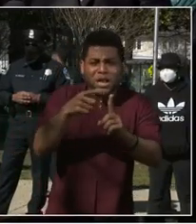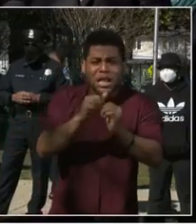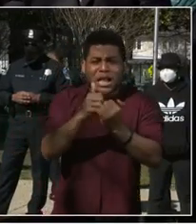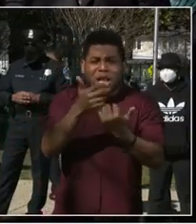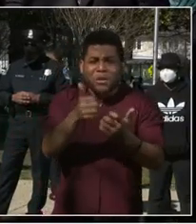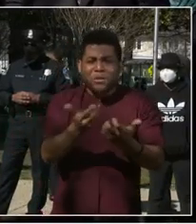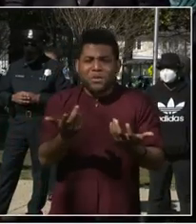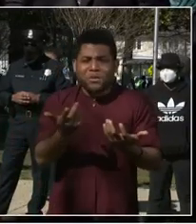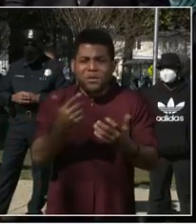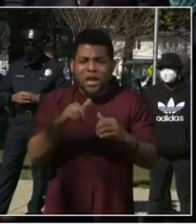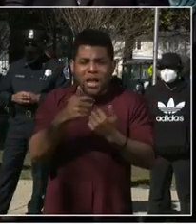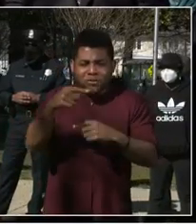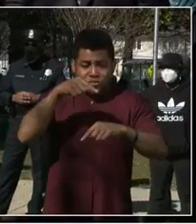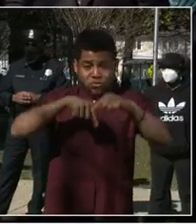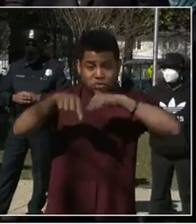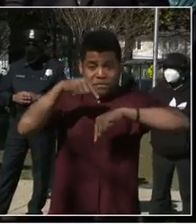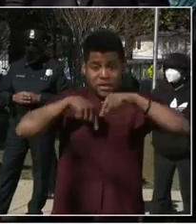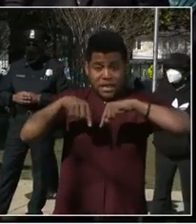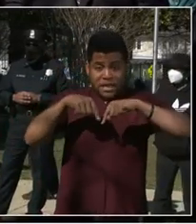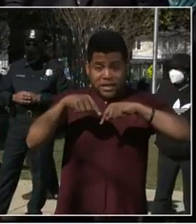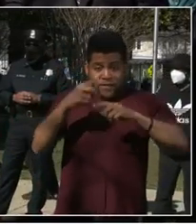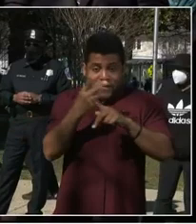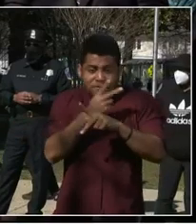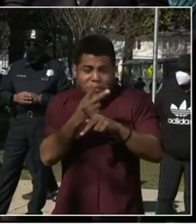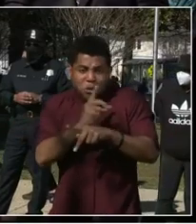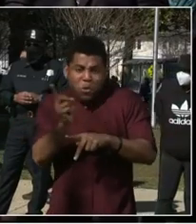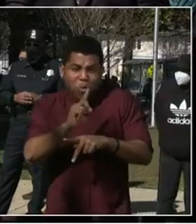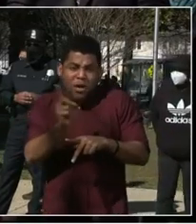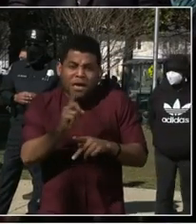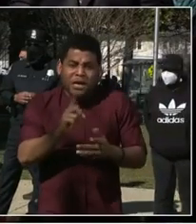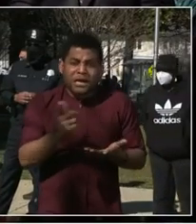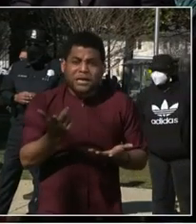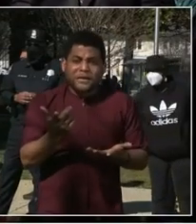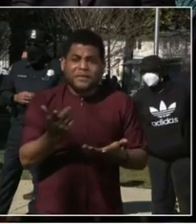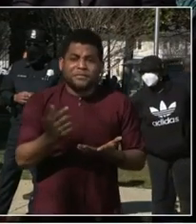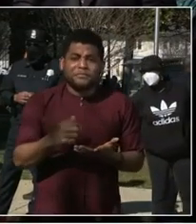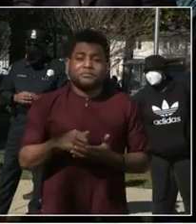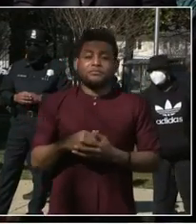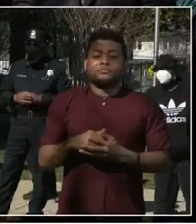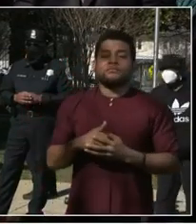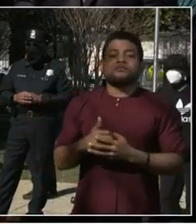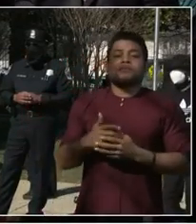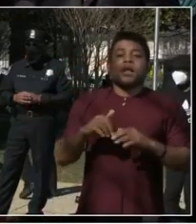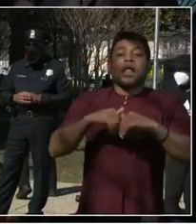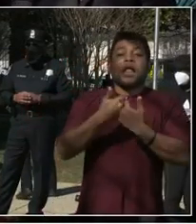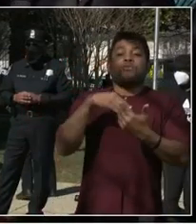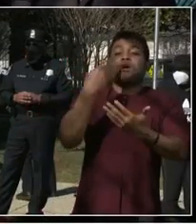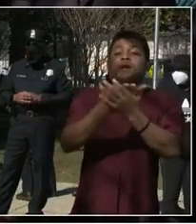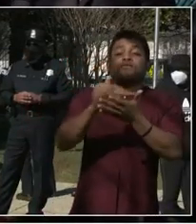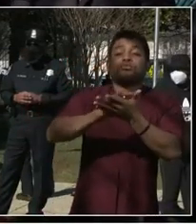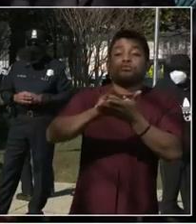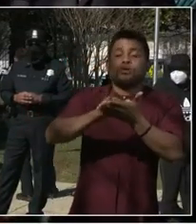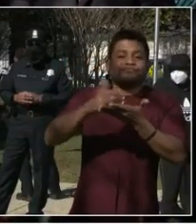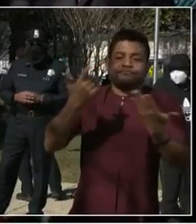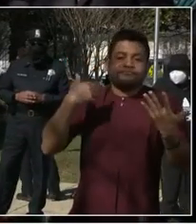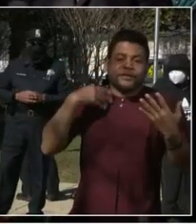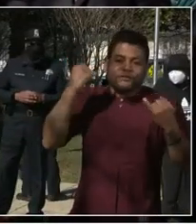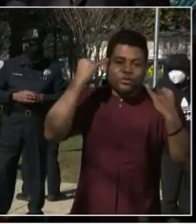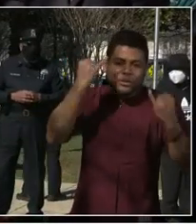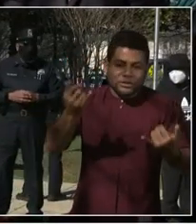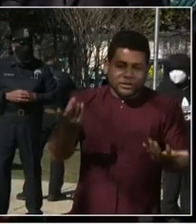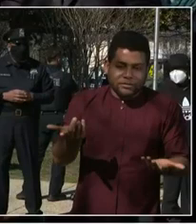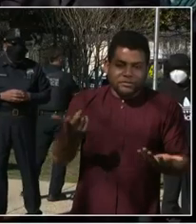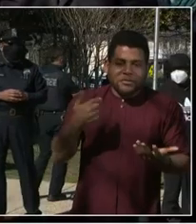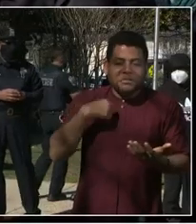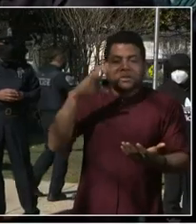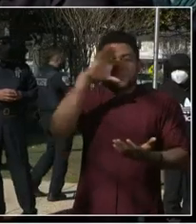he was and work backwards? Yeah, so with respect to how he got to New York, we're still investigating that. We have some assumptions, but we